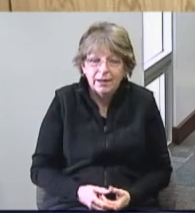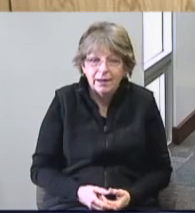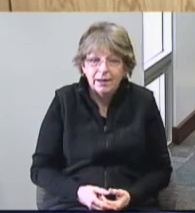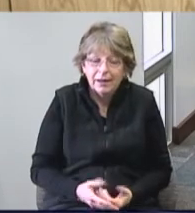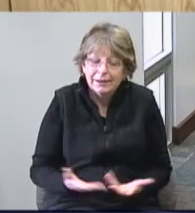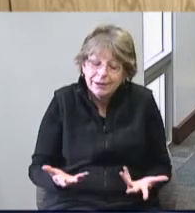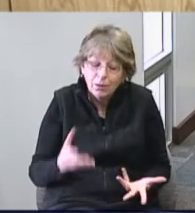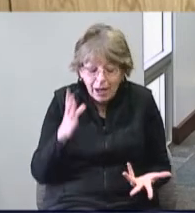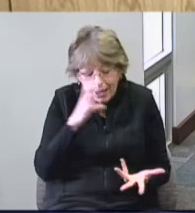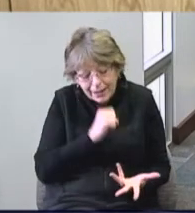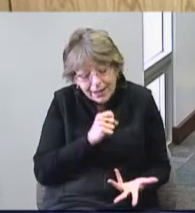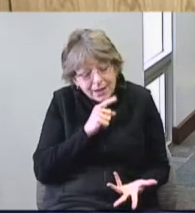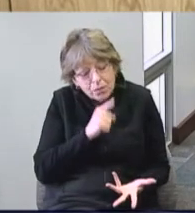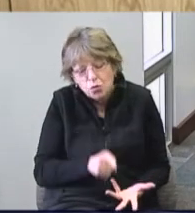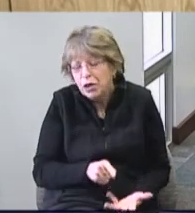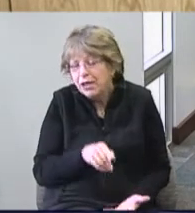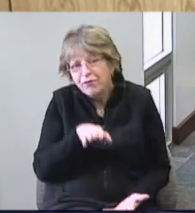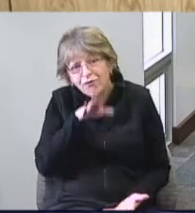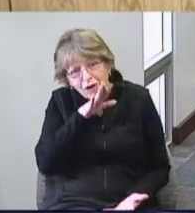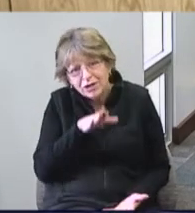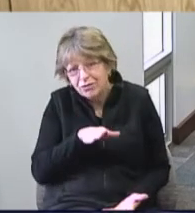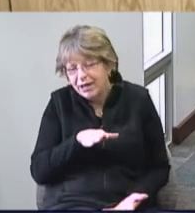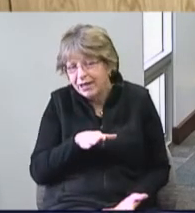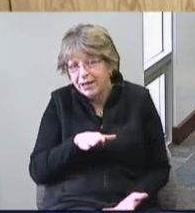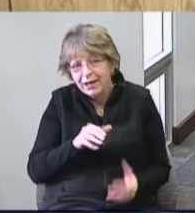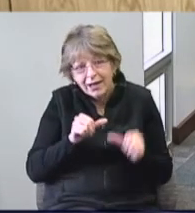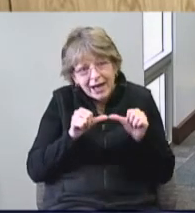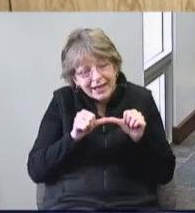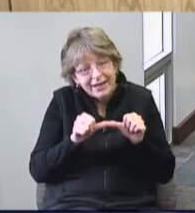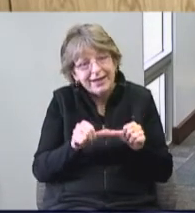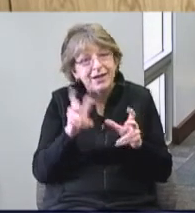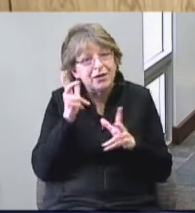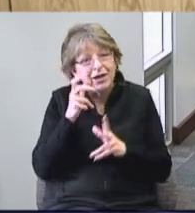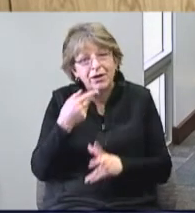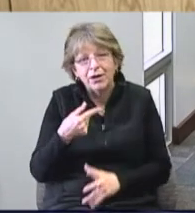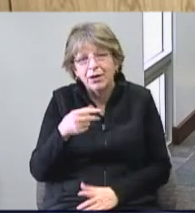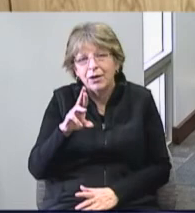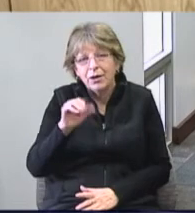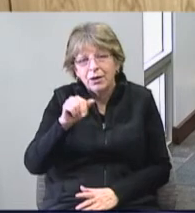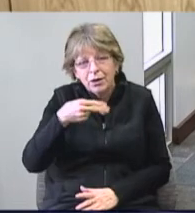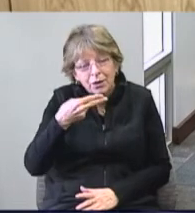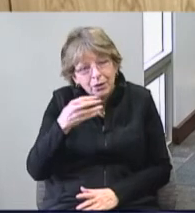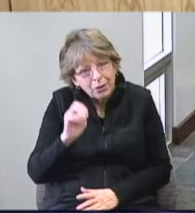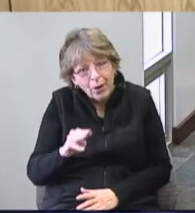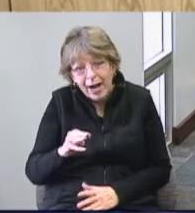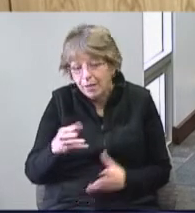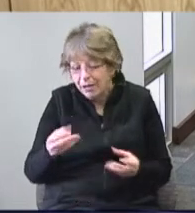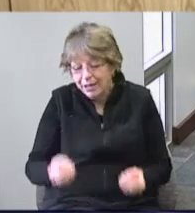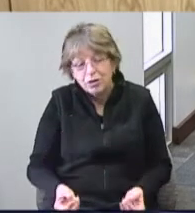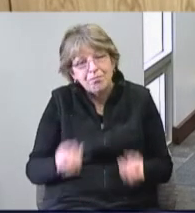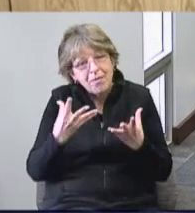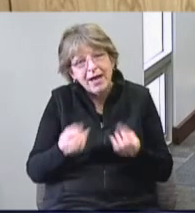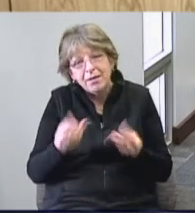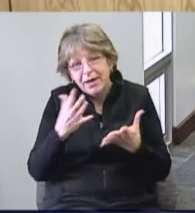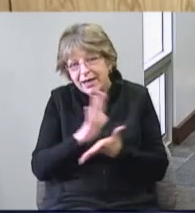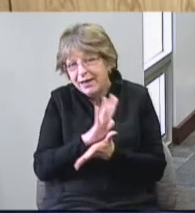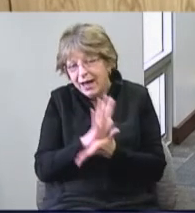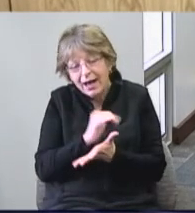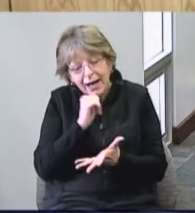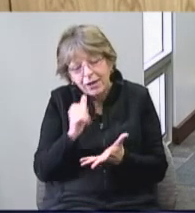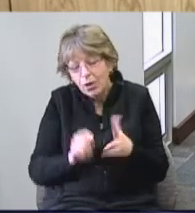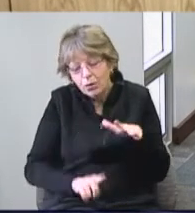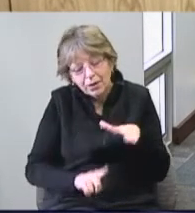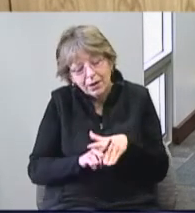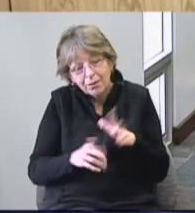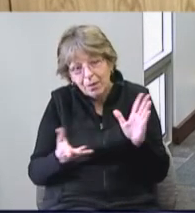So I guess I'm just really frustrated that I keep hearing Graham in these hundreds of documents, and I hope that doesn't come up again. I don't